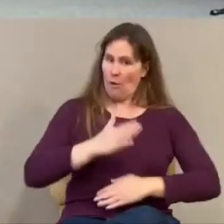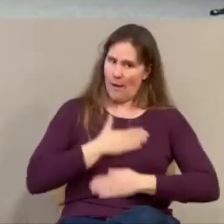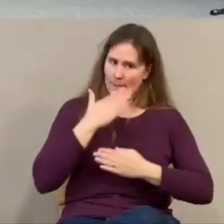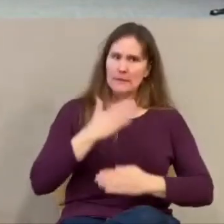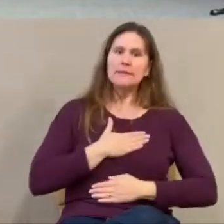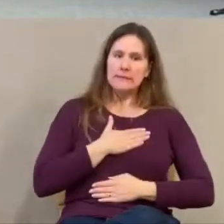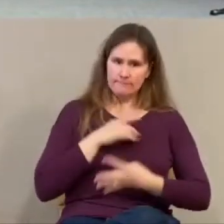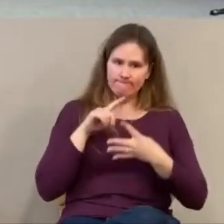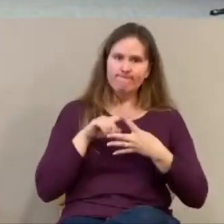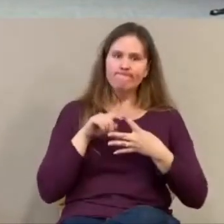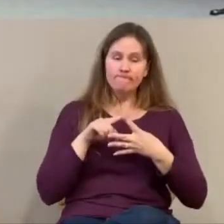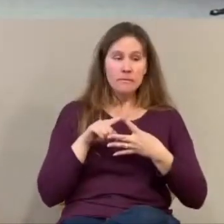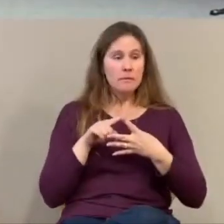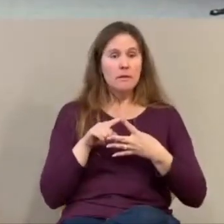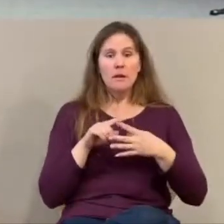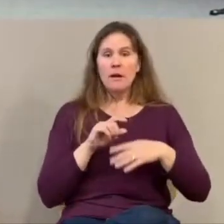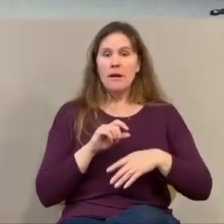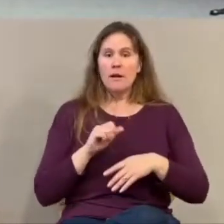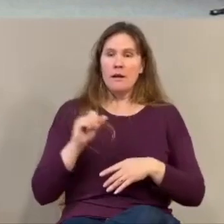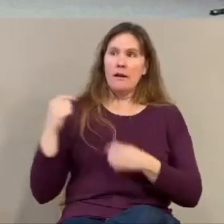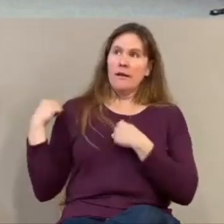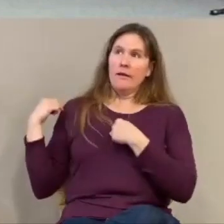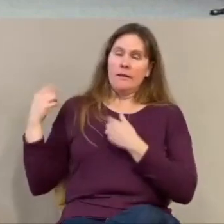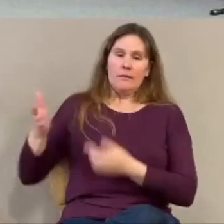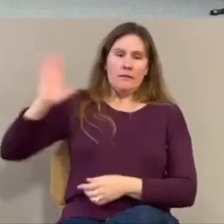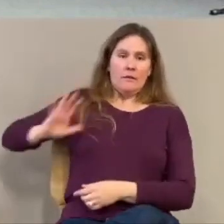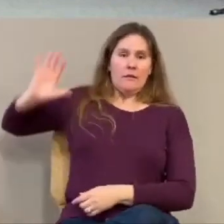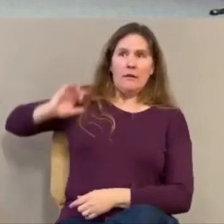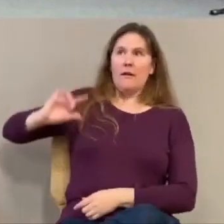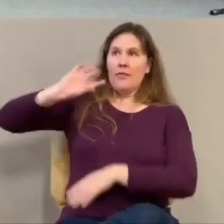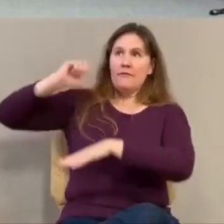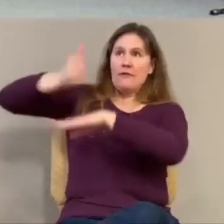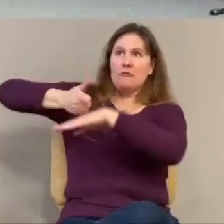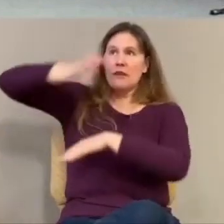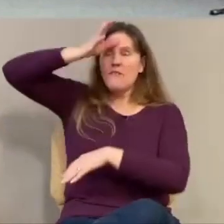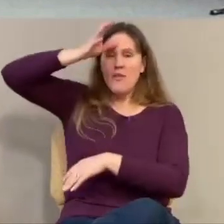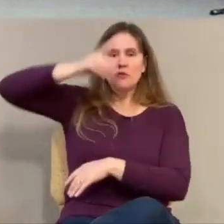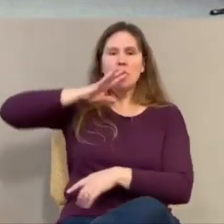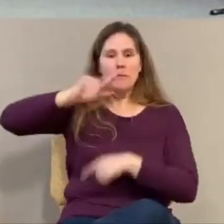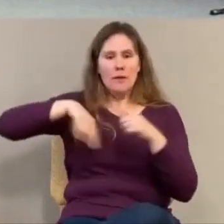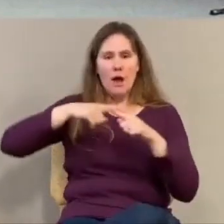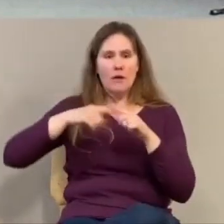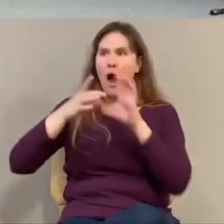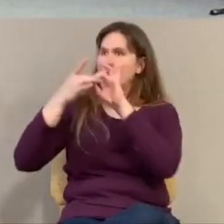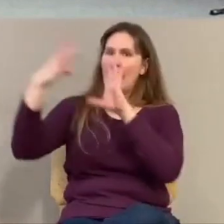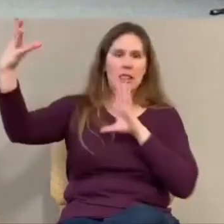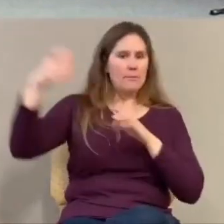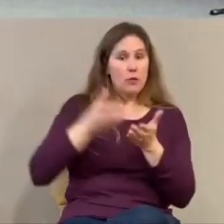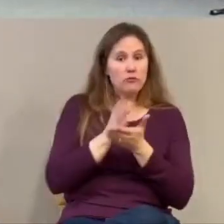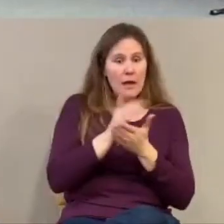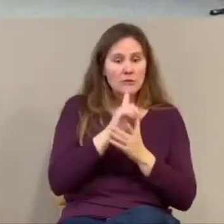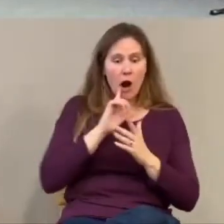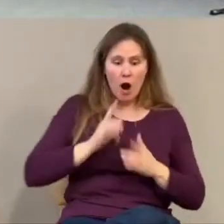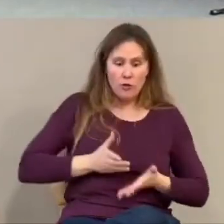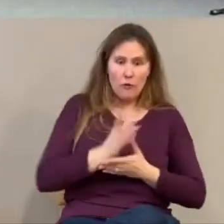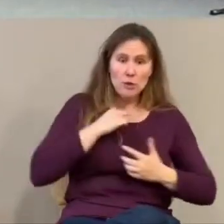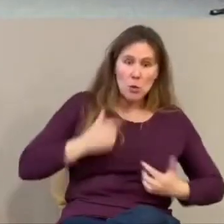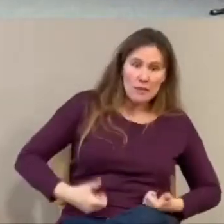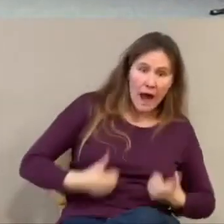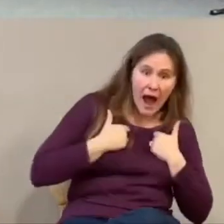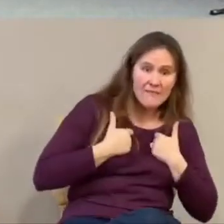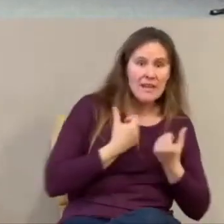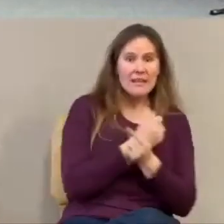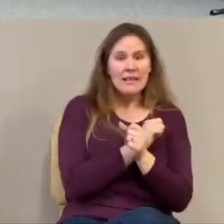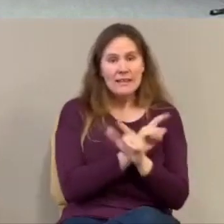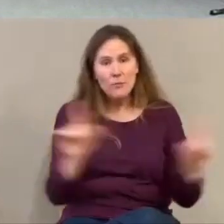happiness. The founders talked about among these unalienable rights are the right to life,